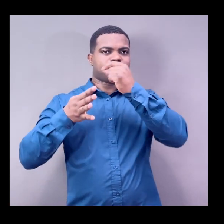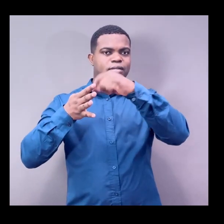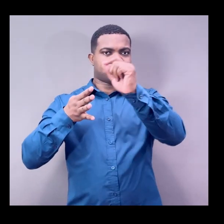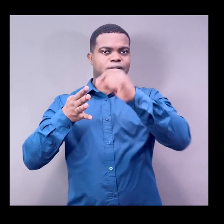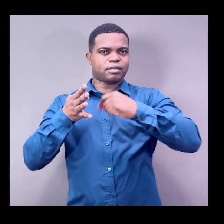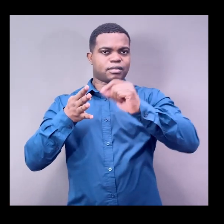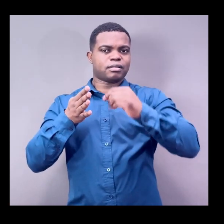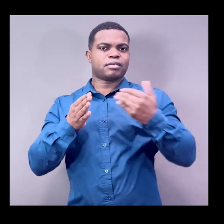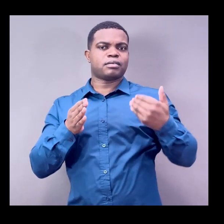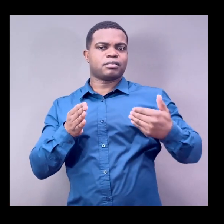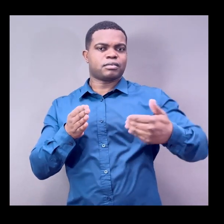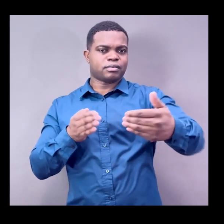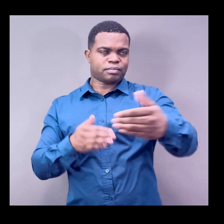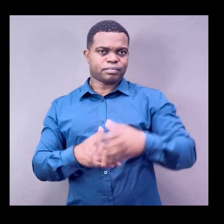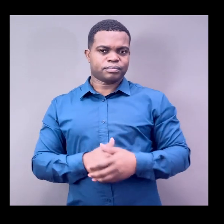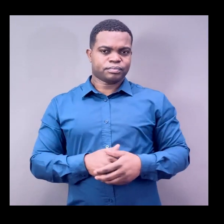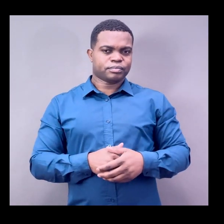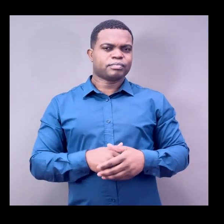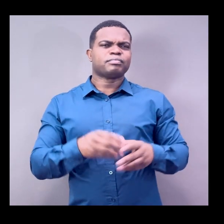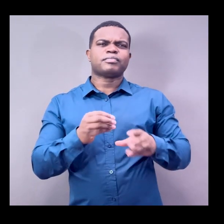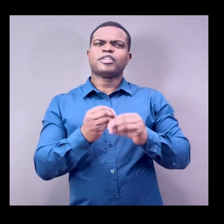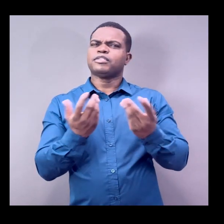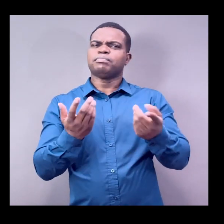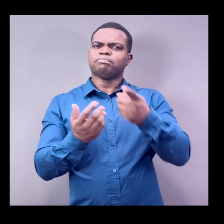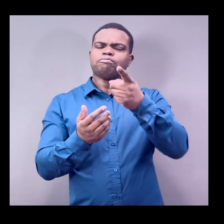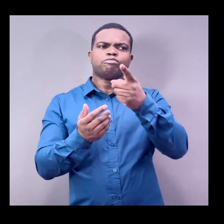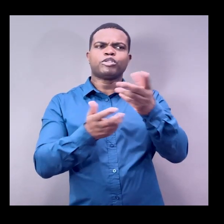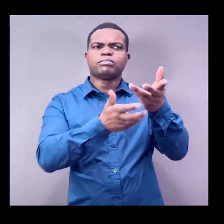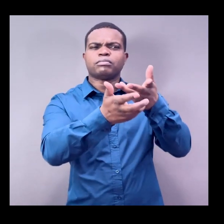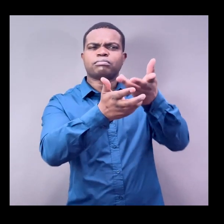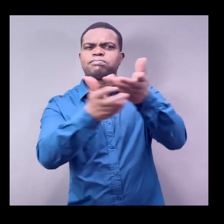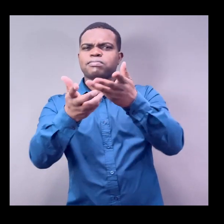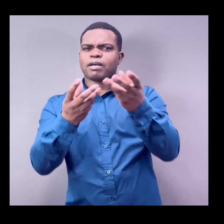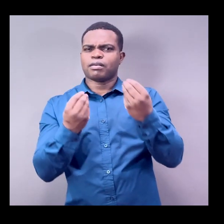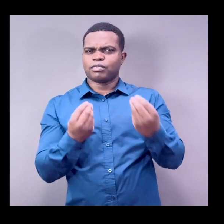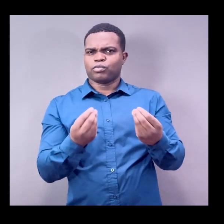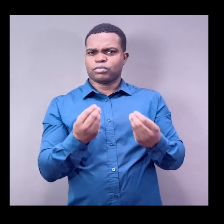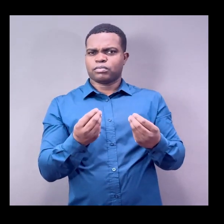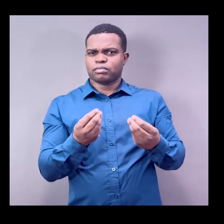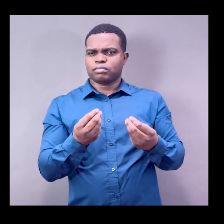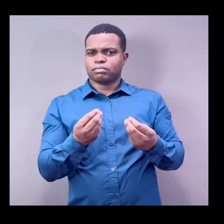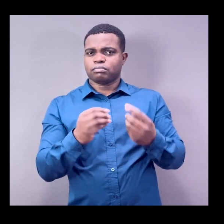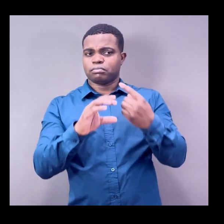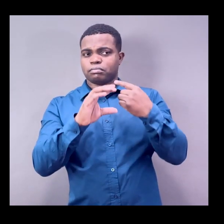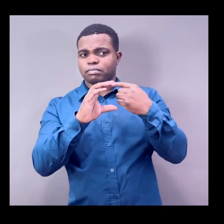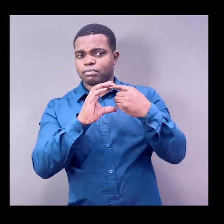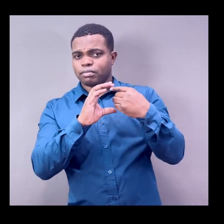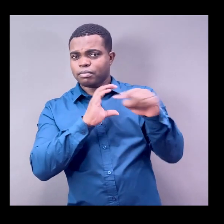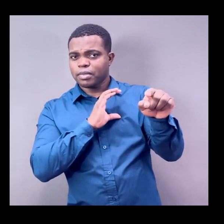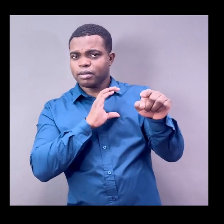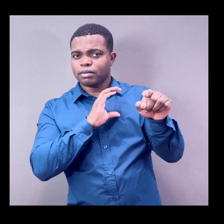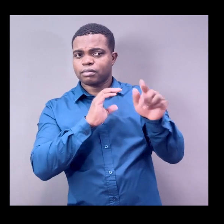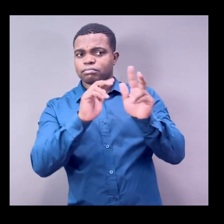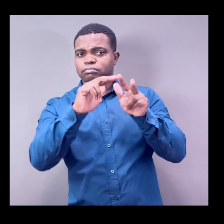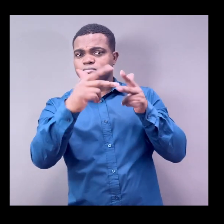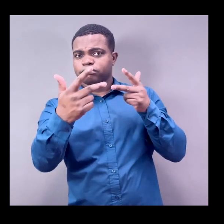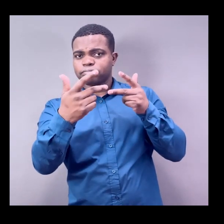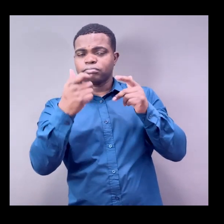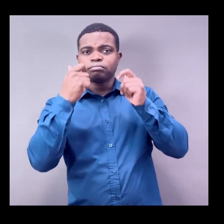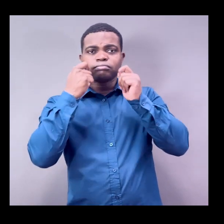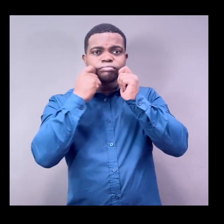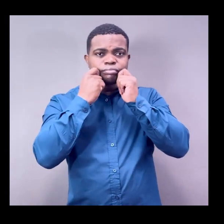analysis. So we also have engagement methods. Here you are going to be selecting the appropriate method for